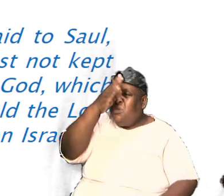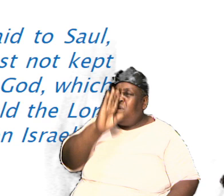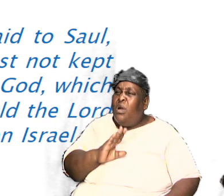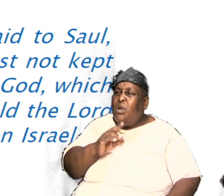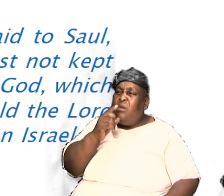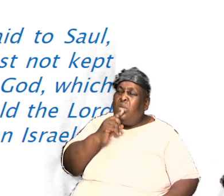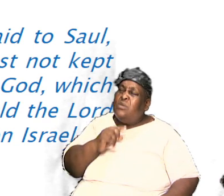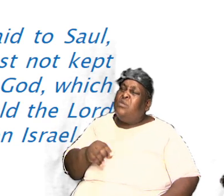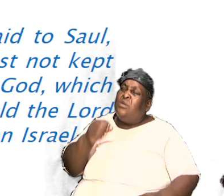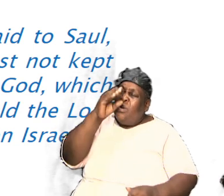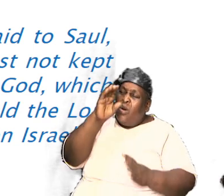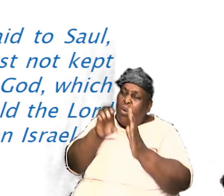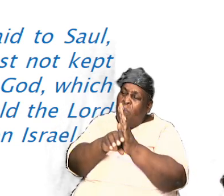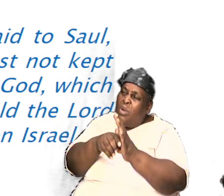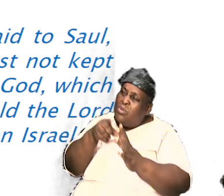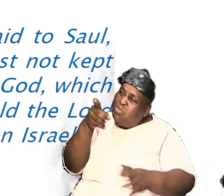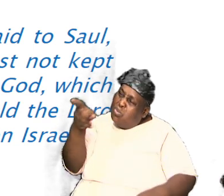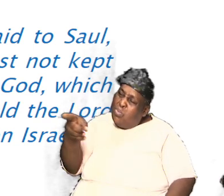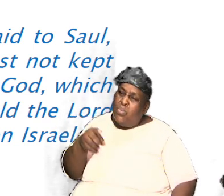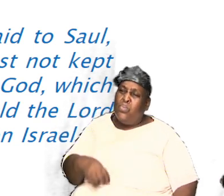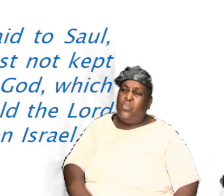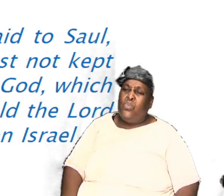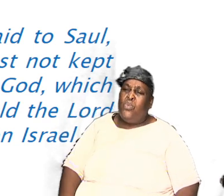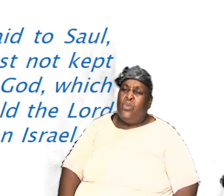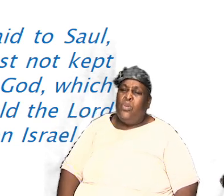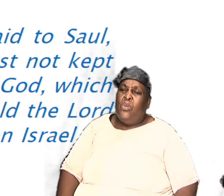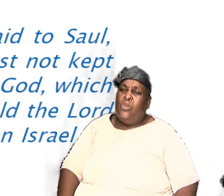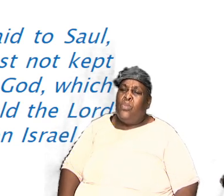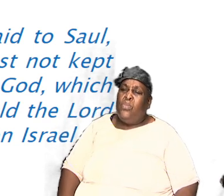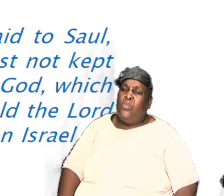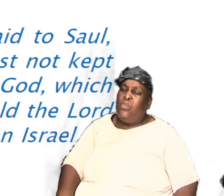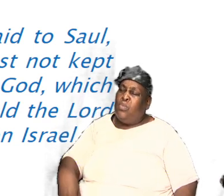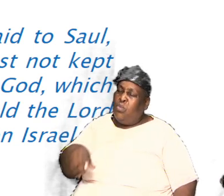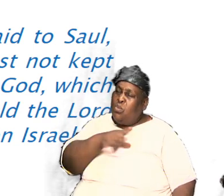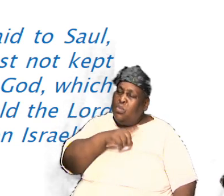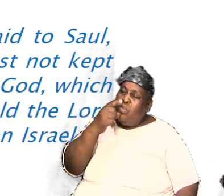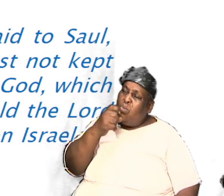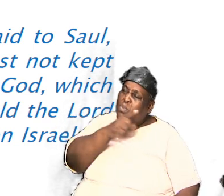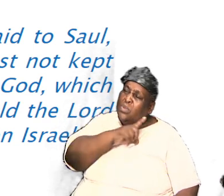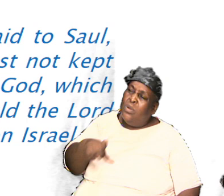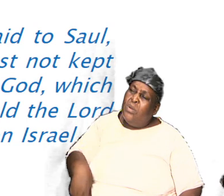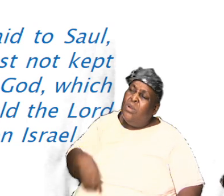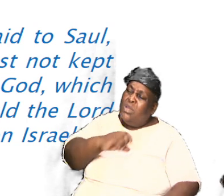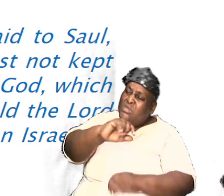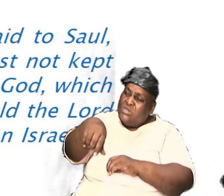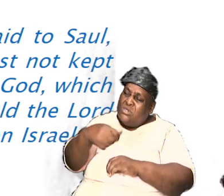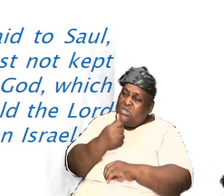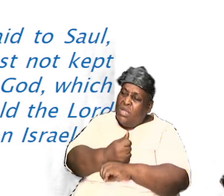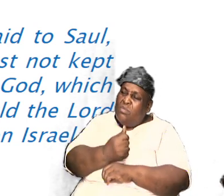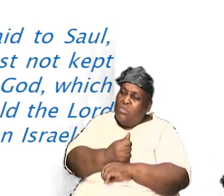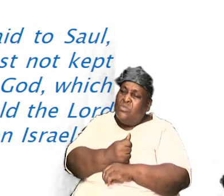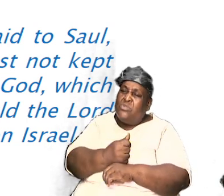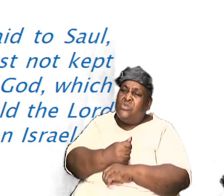thee. For know who the Lord has established thy kingdom upon Israel forever.